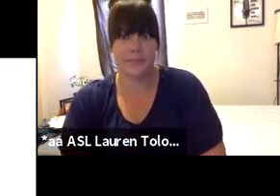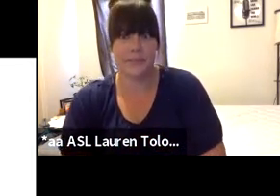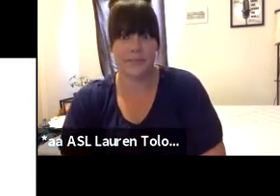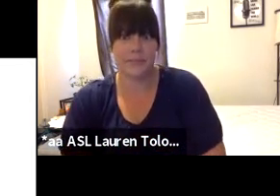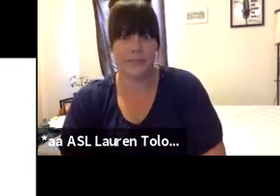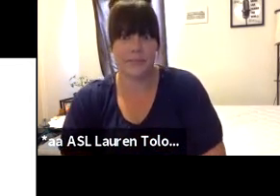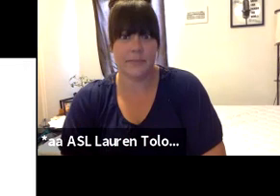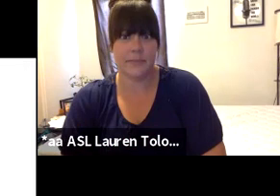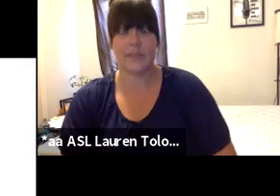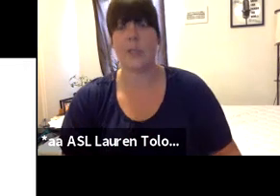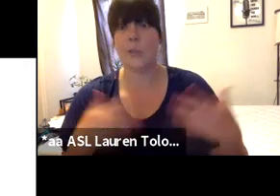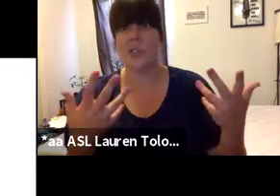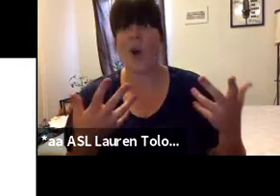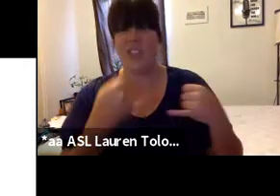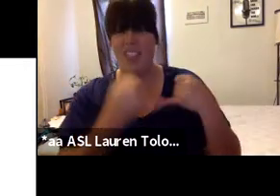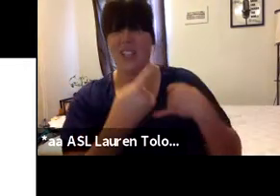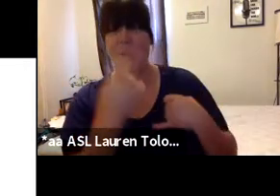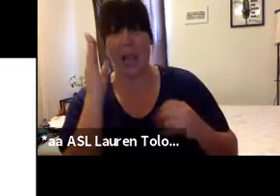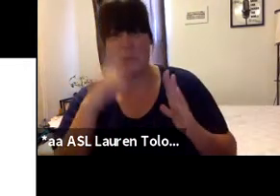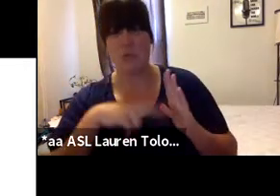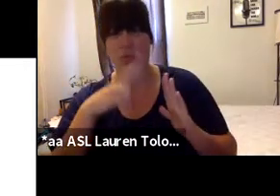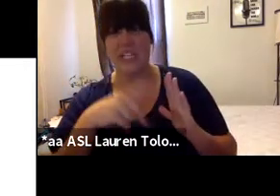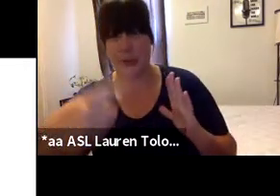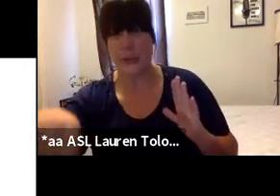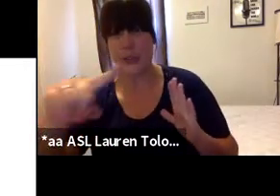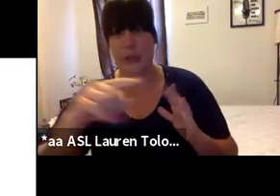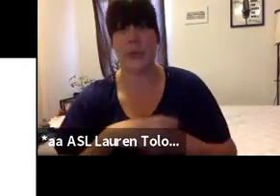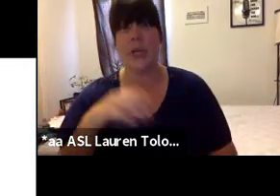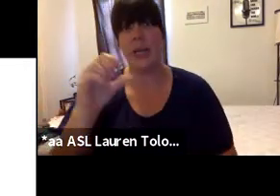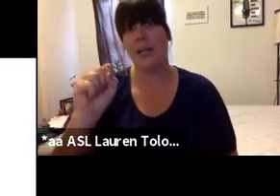And so I'll read you this last one for Scrub Jay.